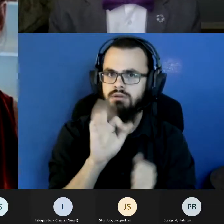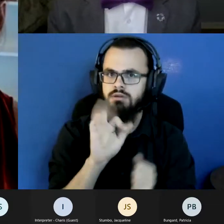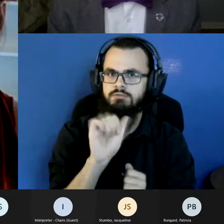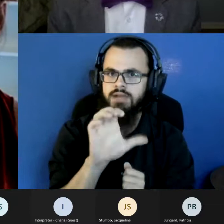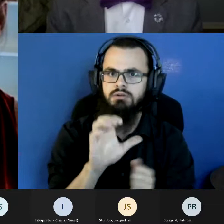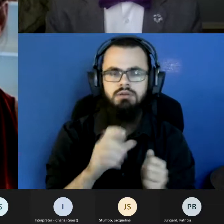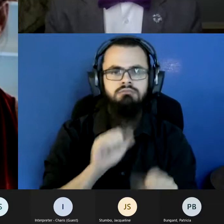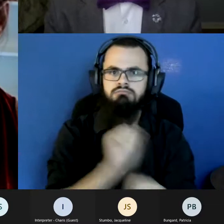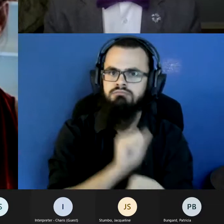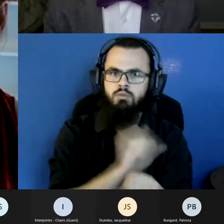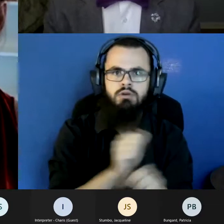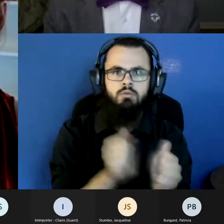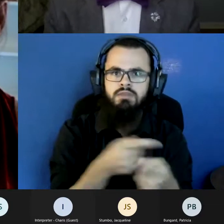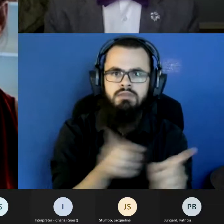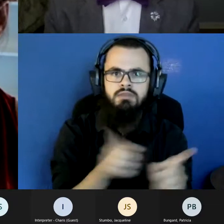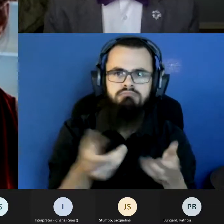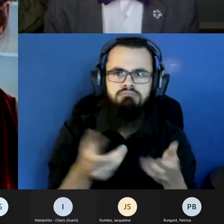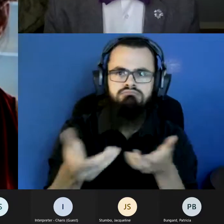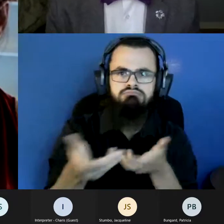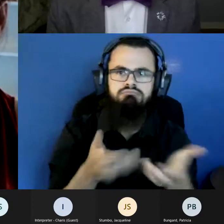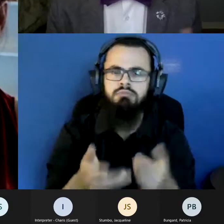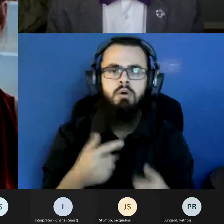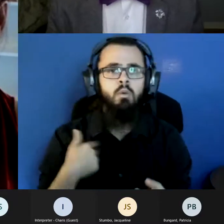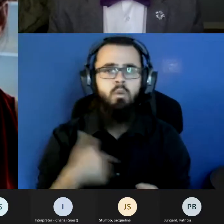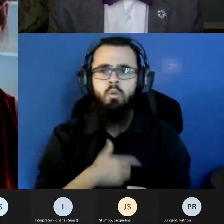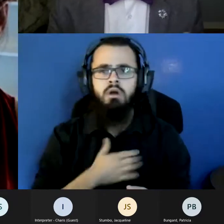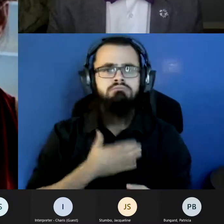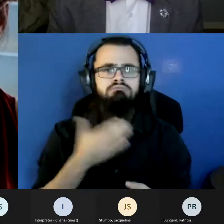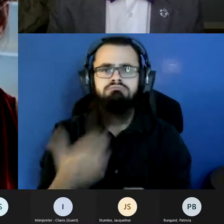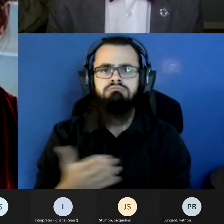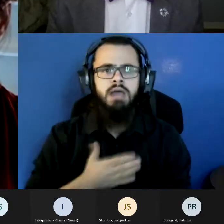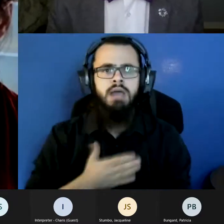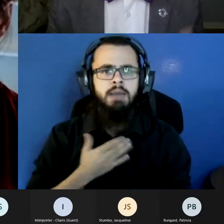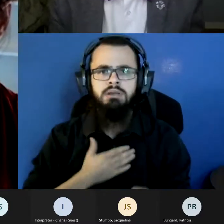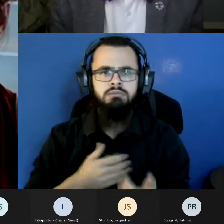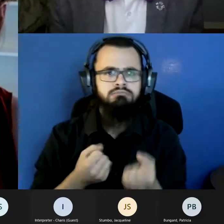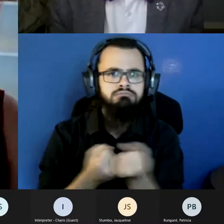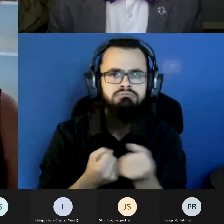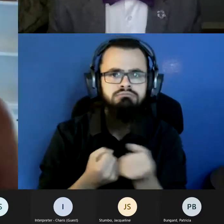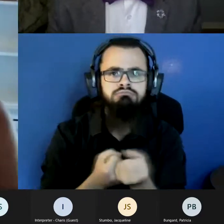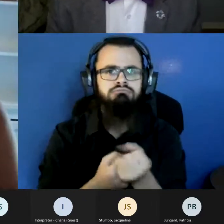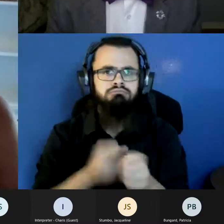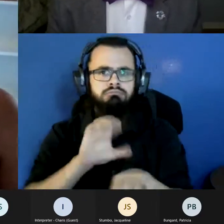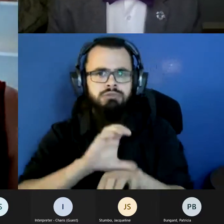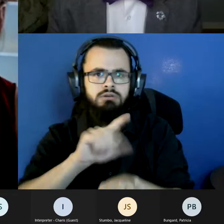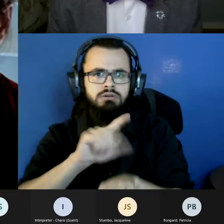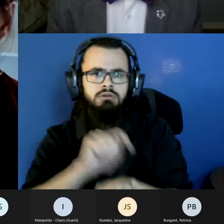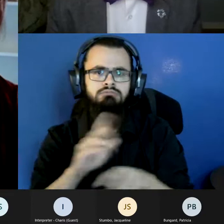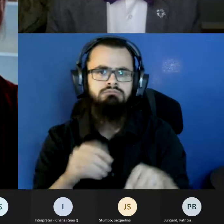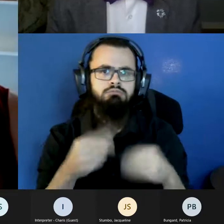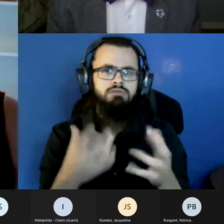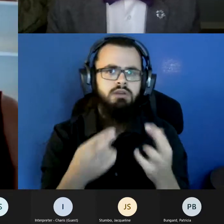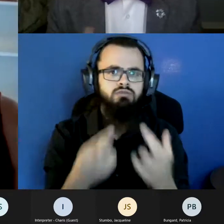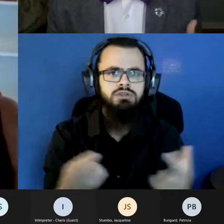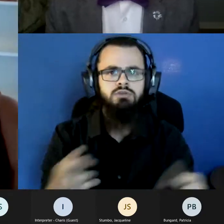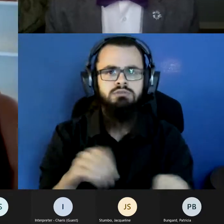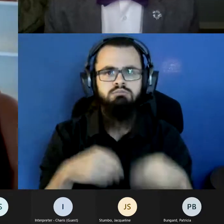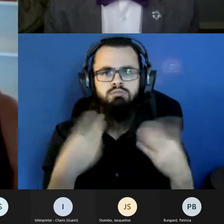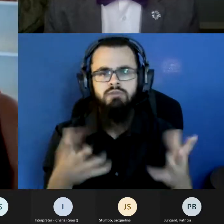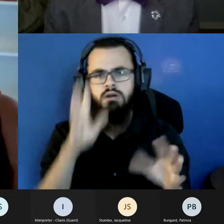to consult, right, and provide some context or resources or suggestions on how that might be helpful